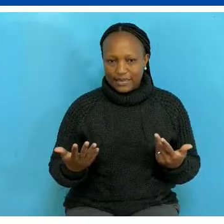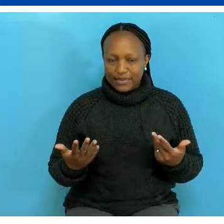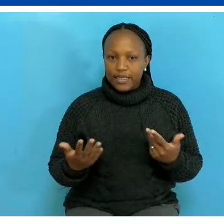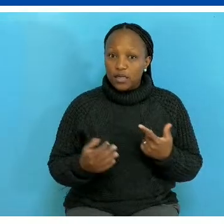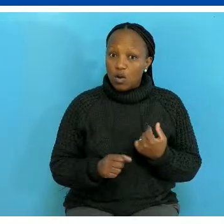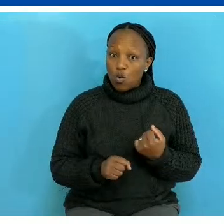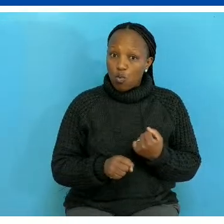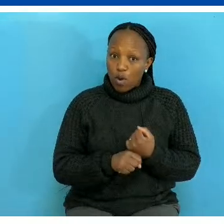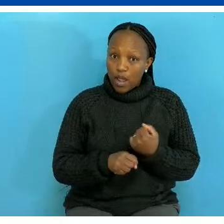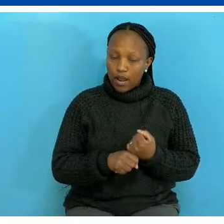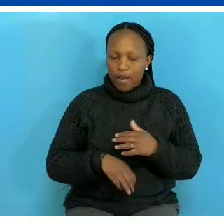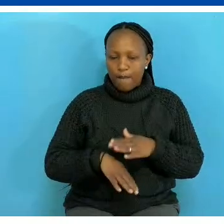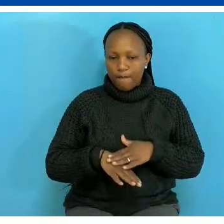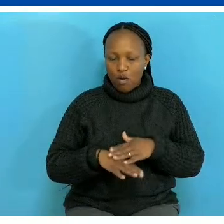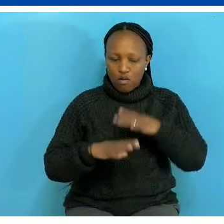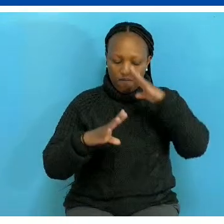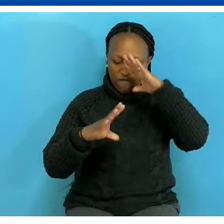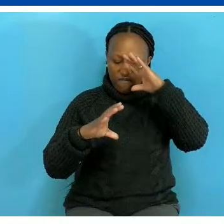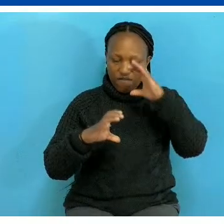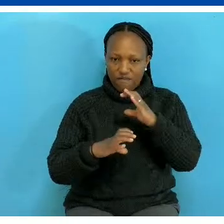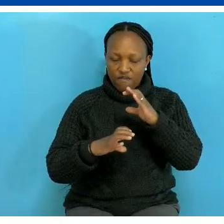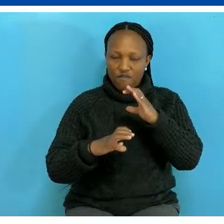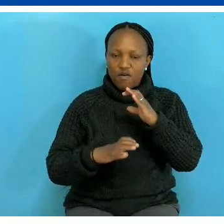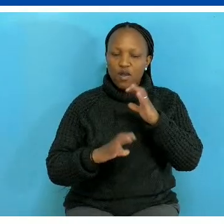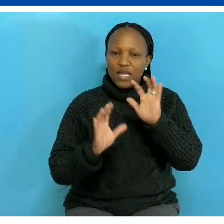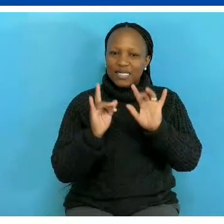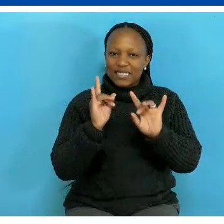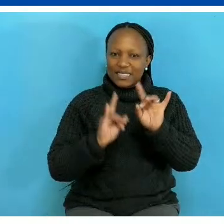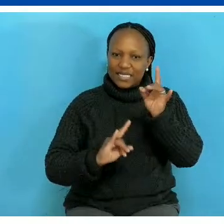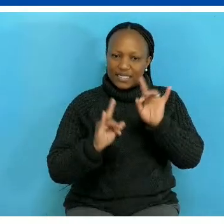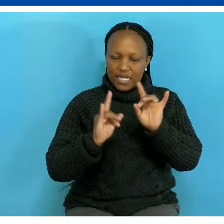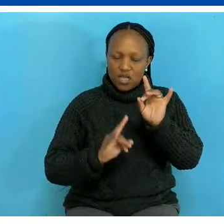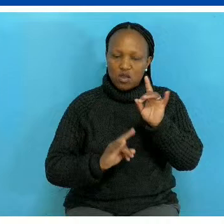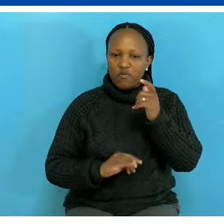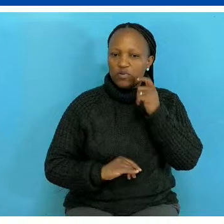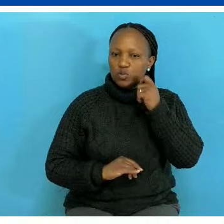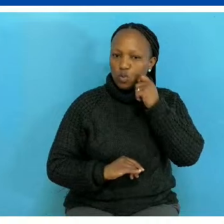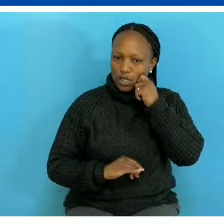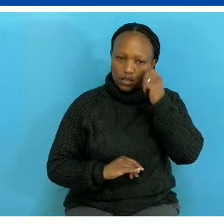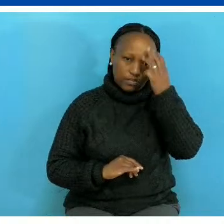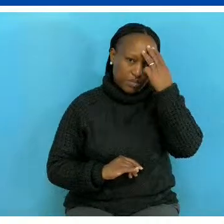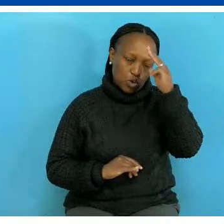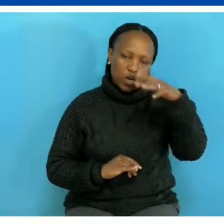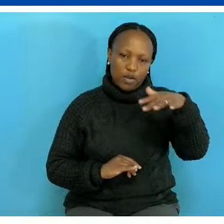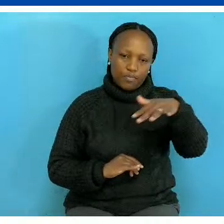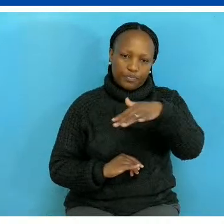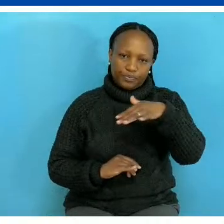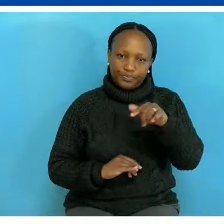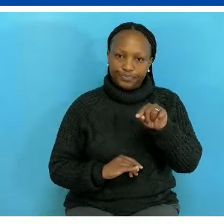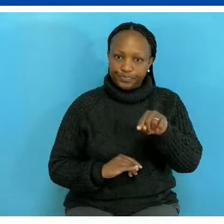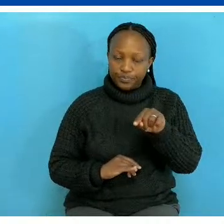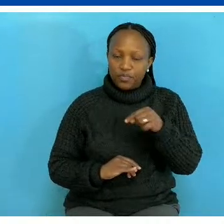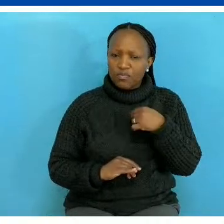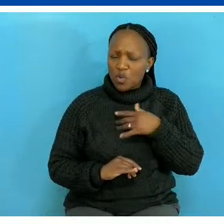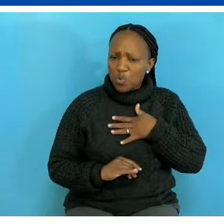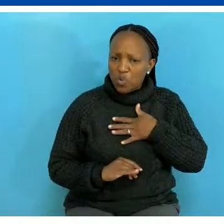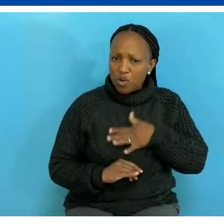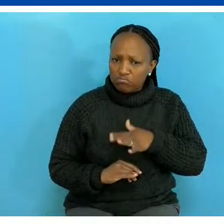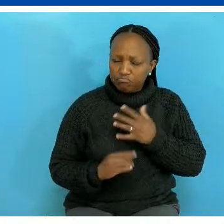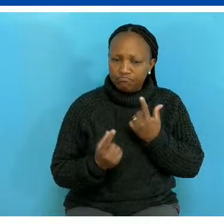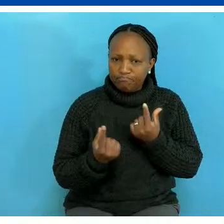work has been focused around the city of Tshwane area, but what we want to